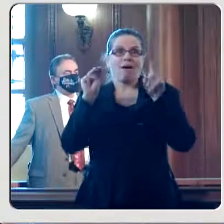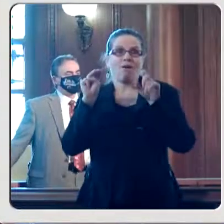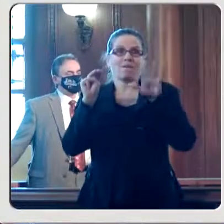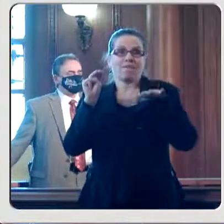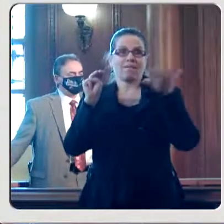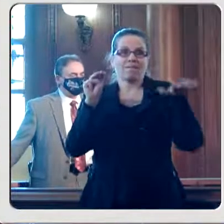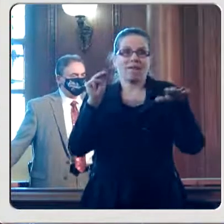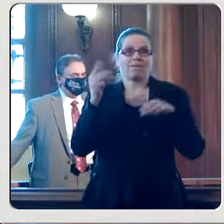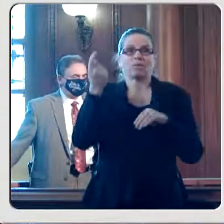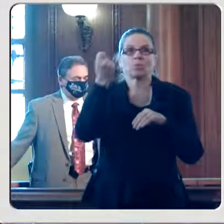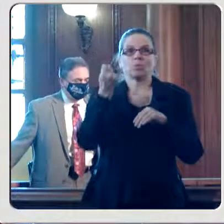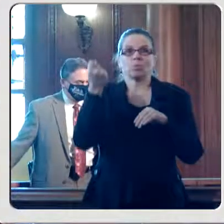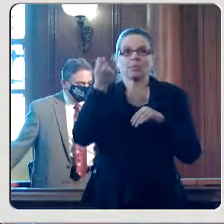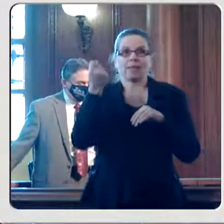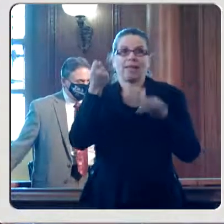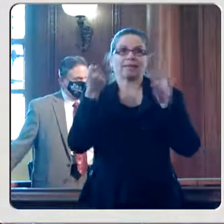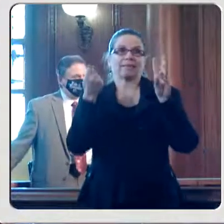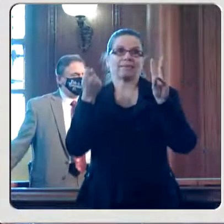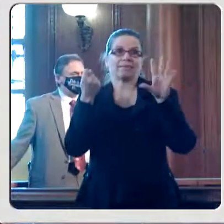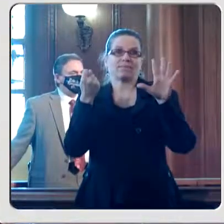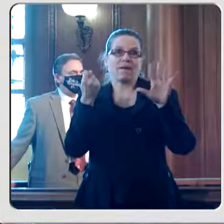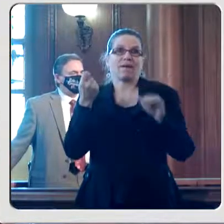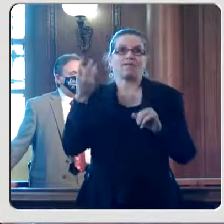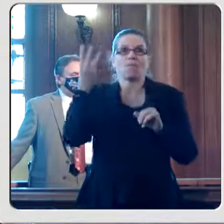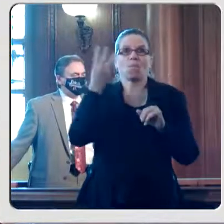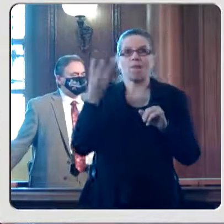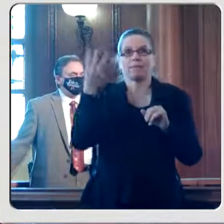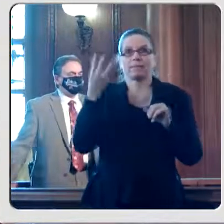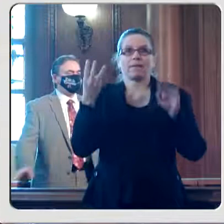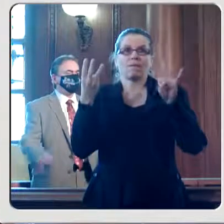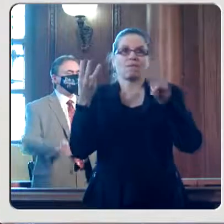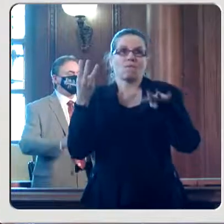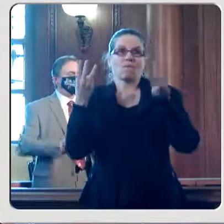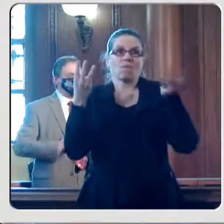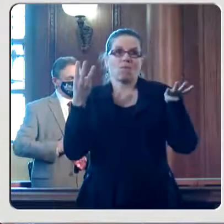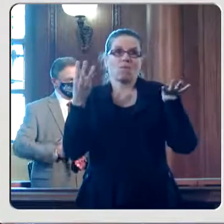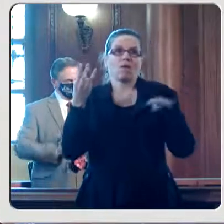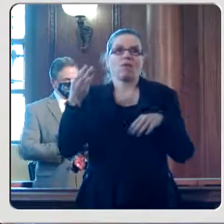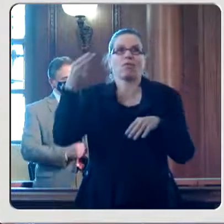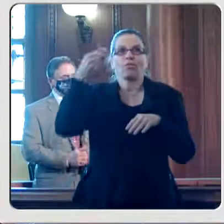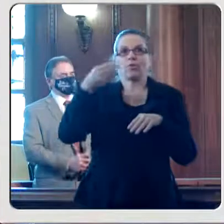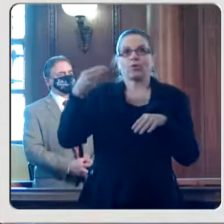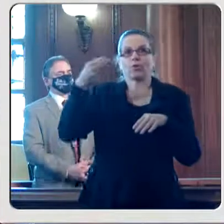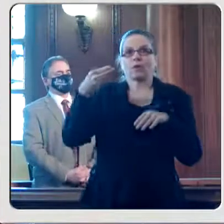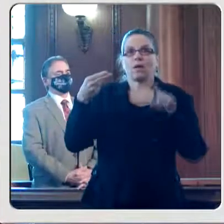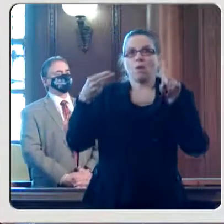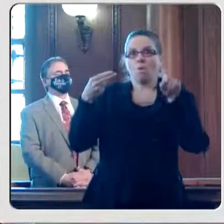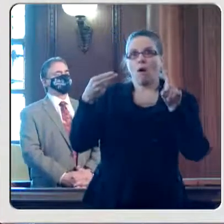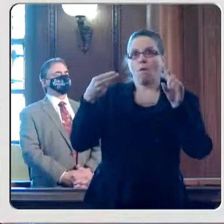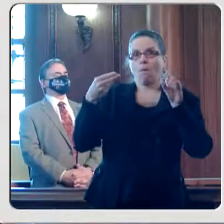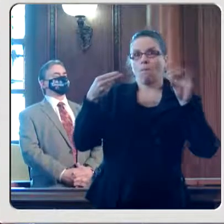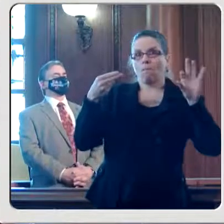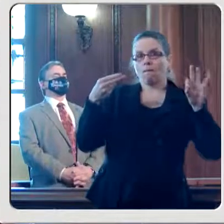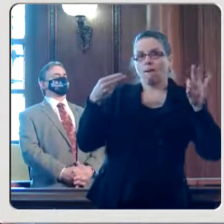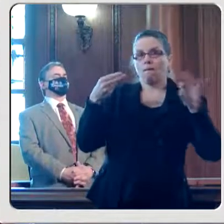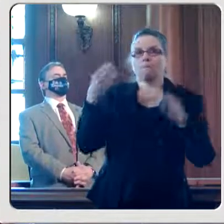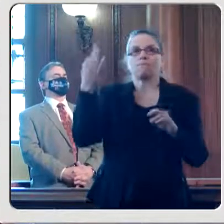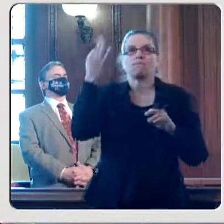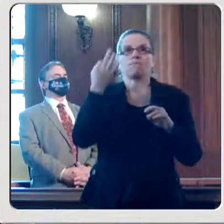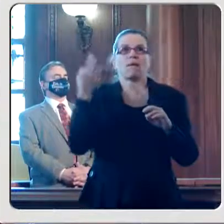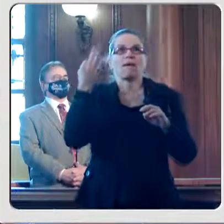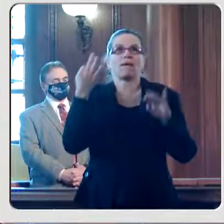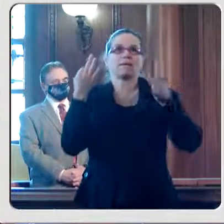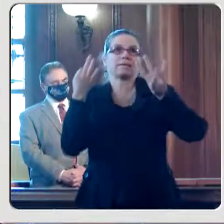65, Wednesday 44, Thursday 109, Friday 76, and then